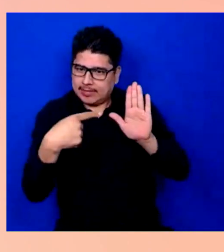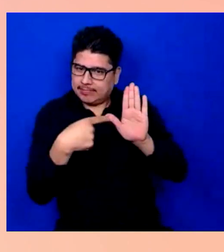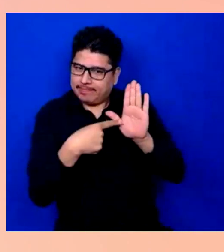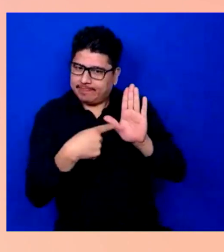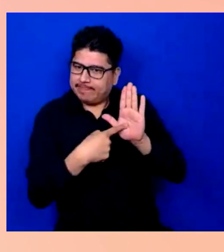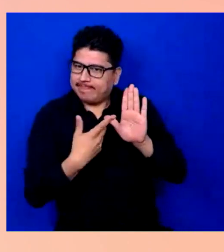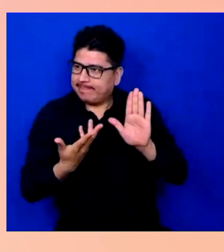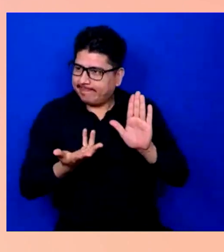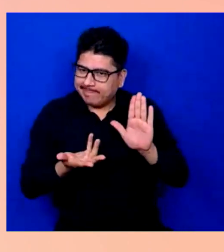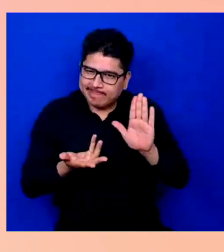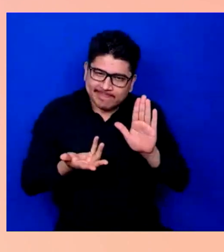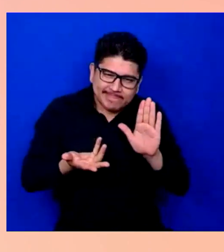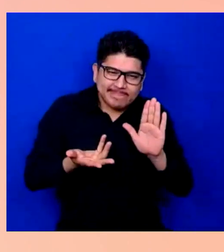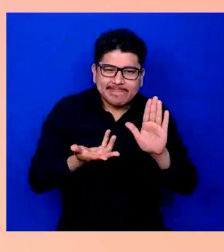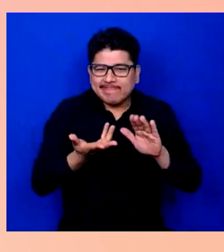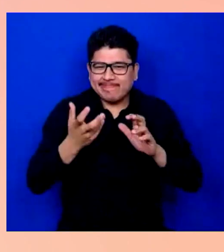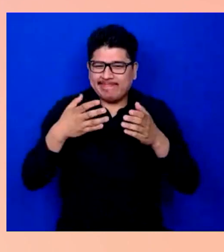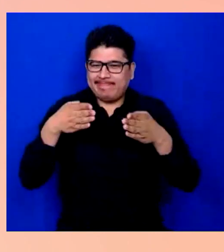national competence.